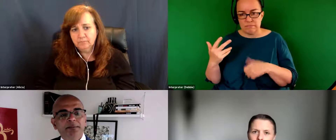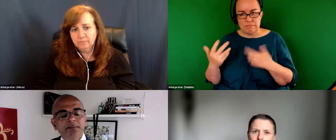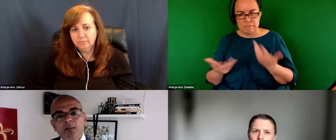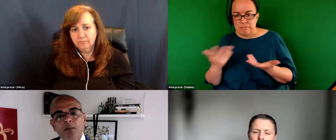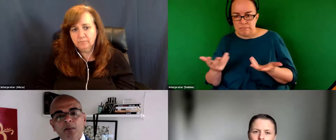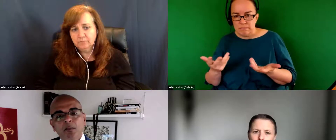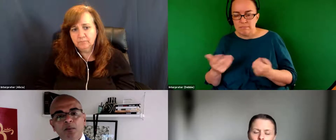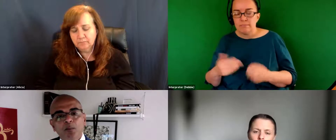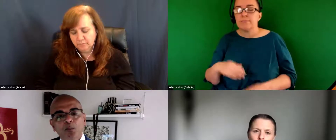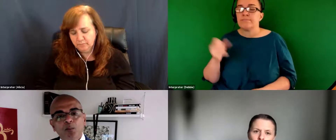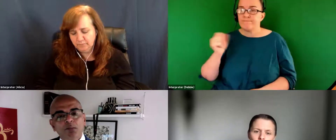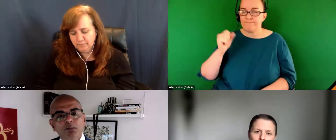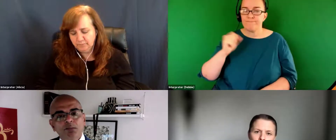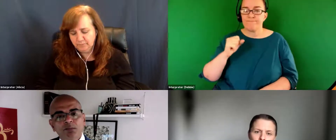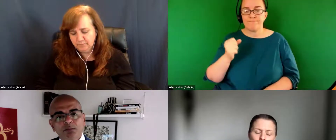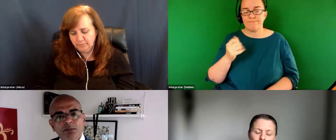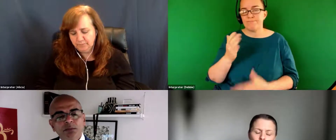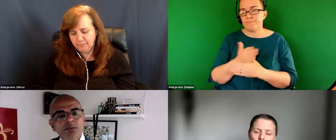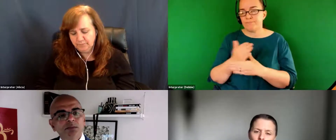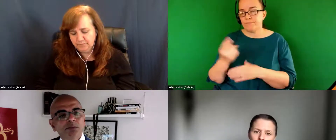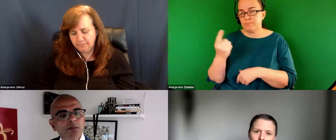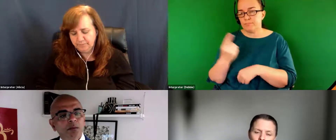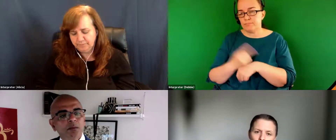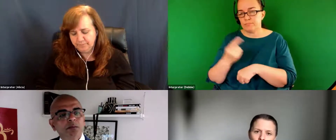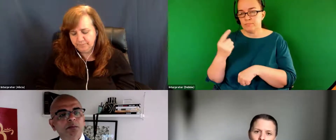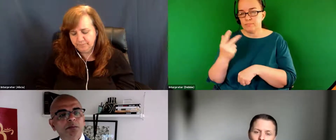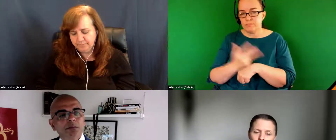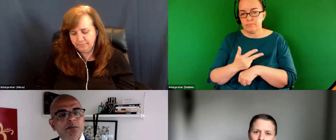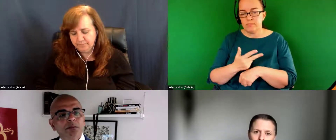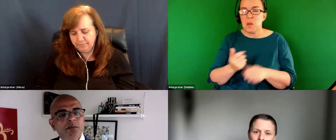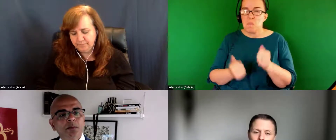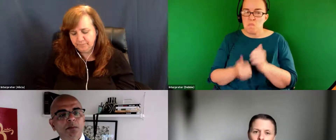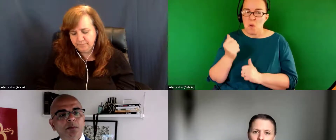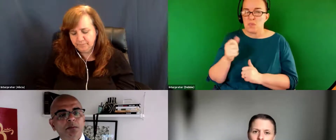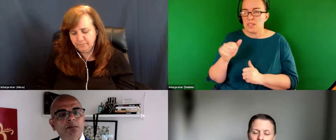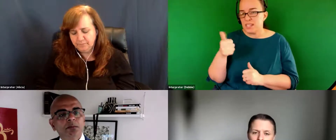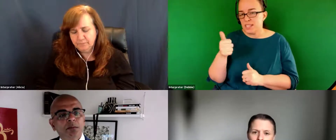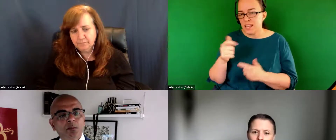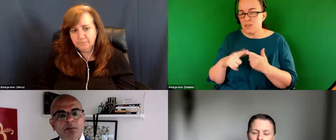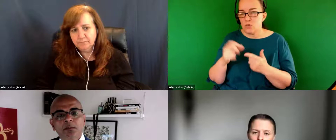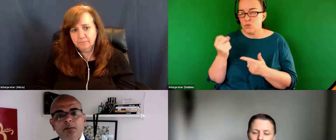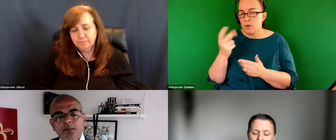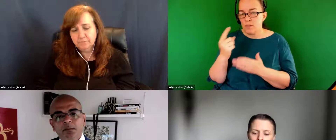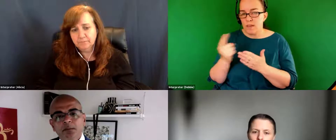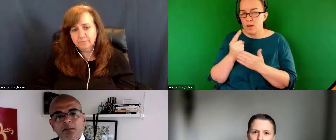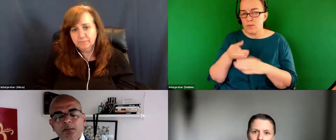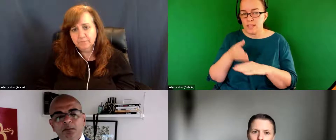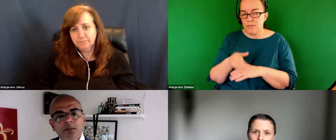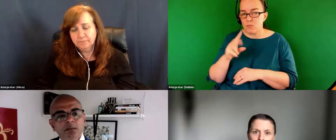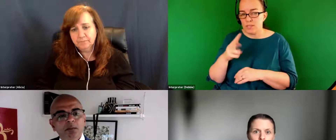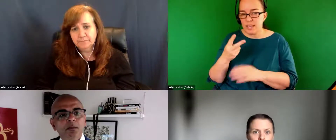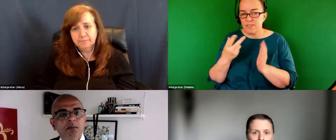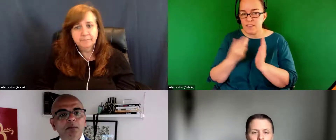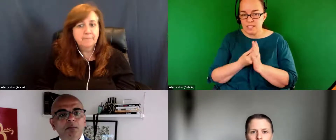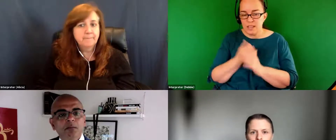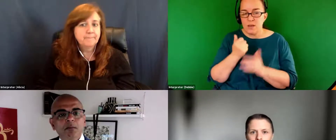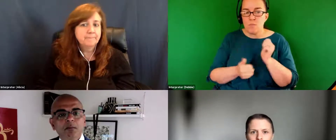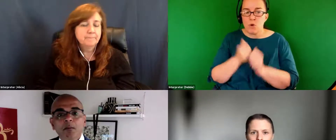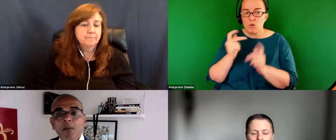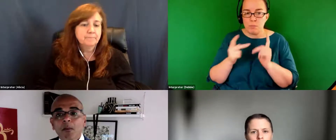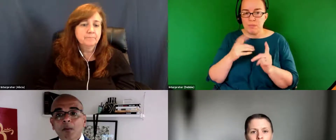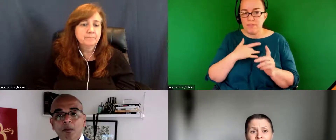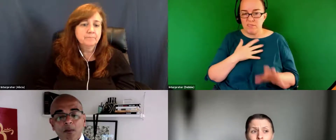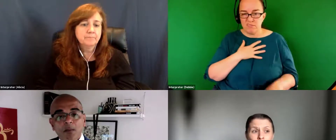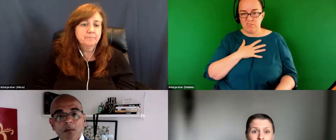what? It's between 1 and 3 days. Most commonly 10 to 12 hours after that second vaccination is when most people start to feel a